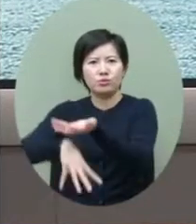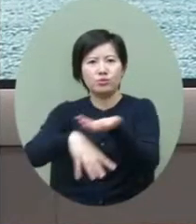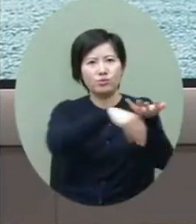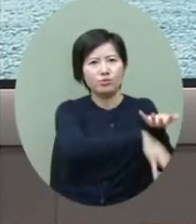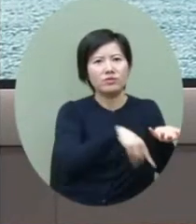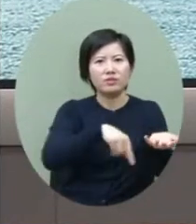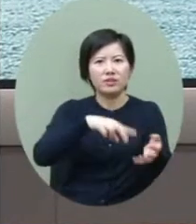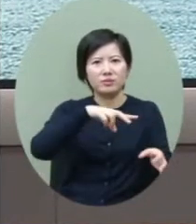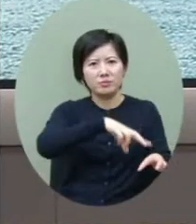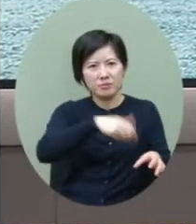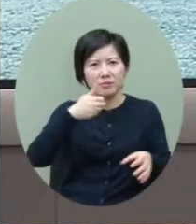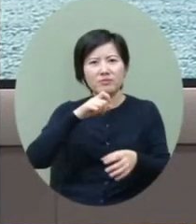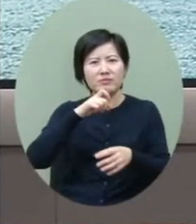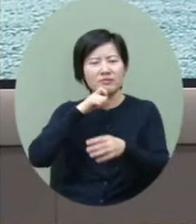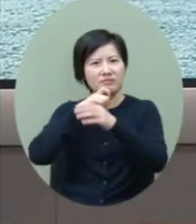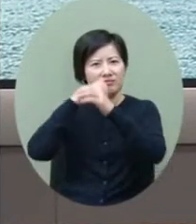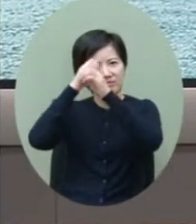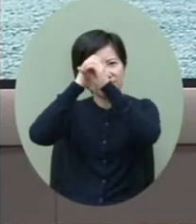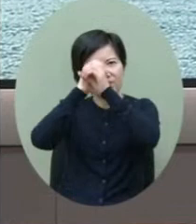sink of another unit.